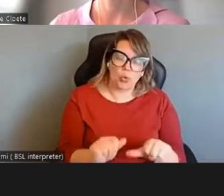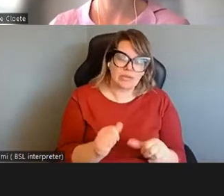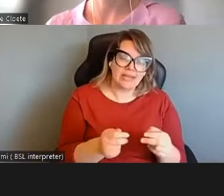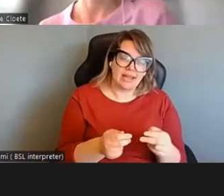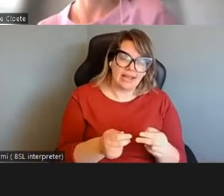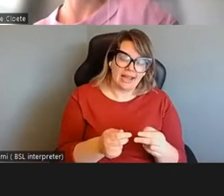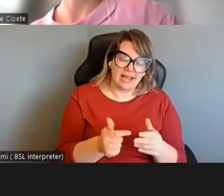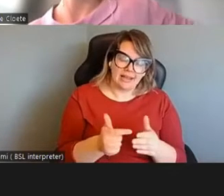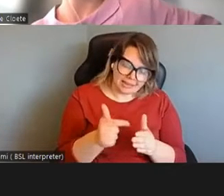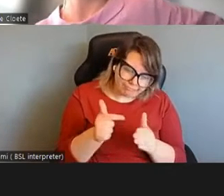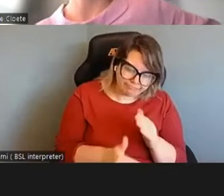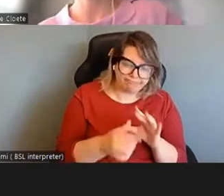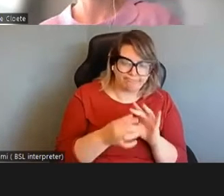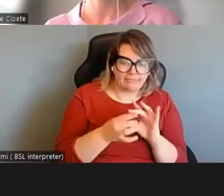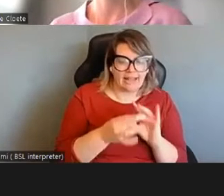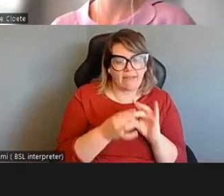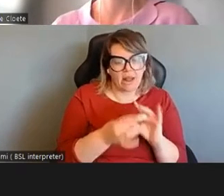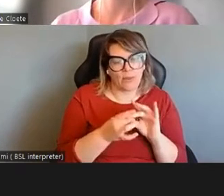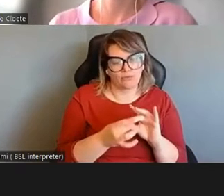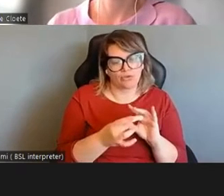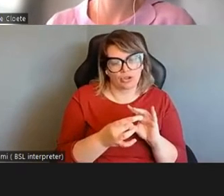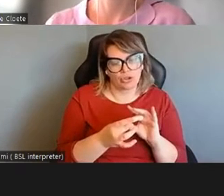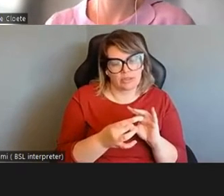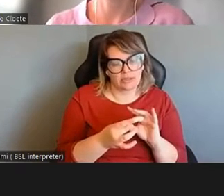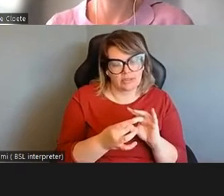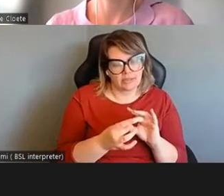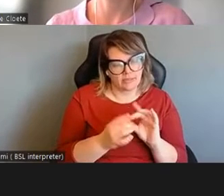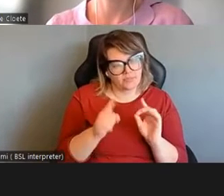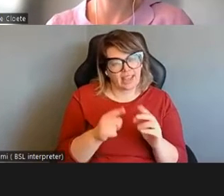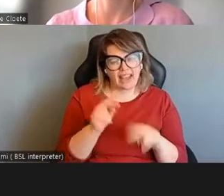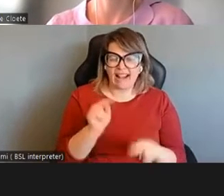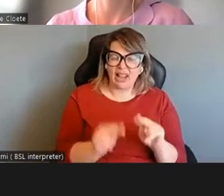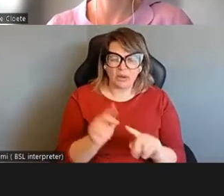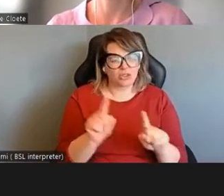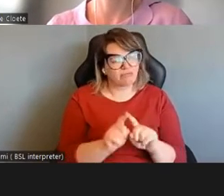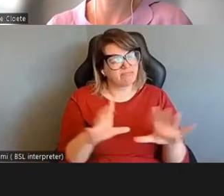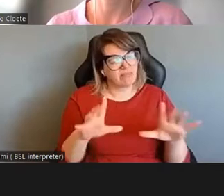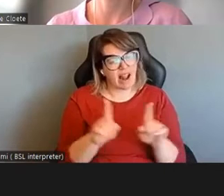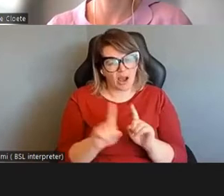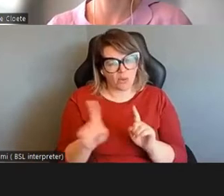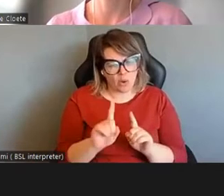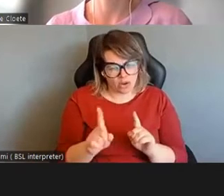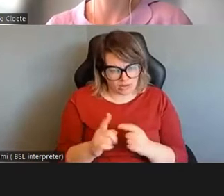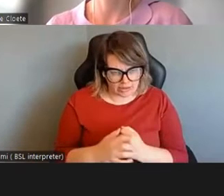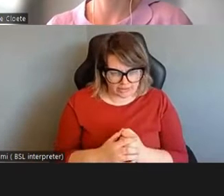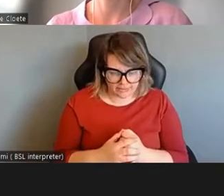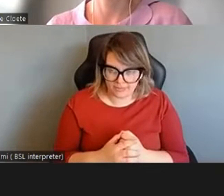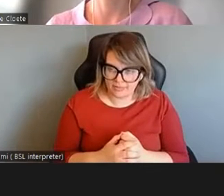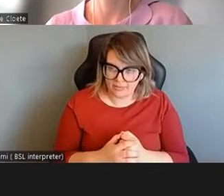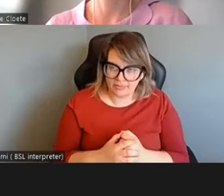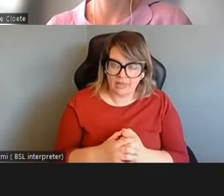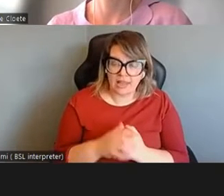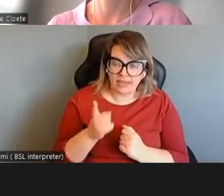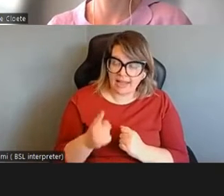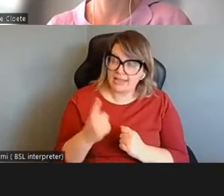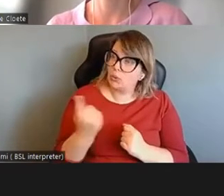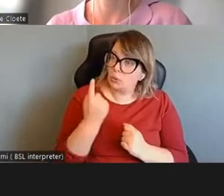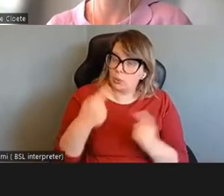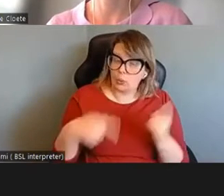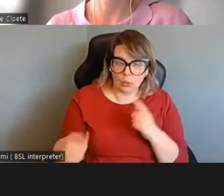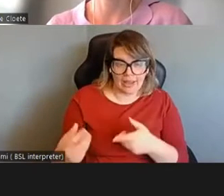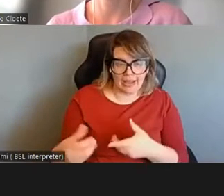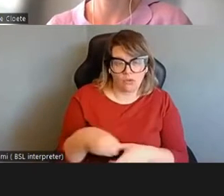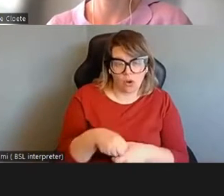reflection activity. And what does this look like? So those involved in the activity will reflect on